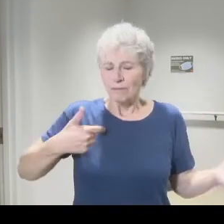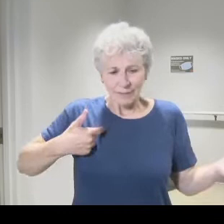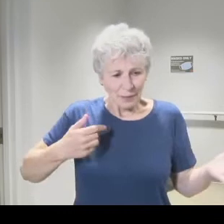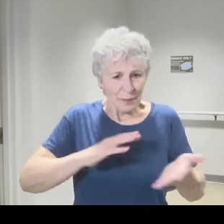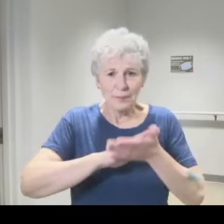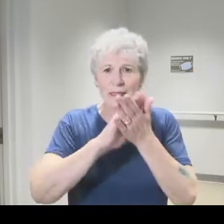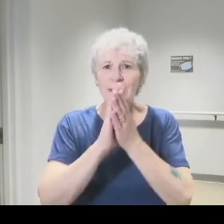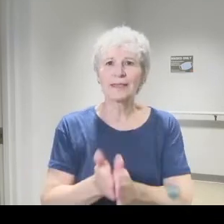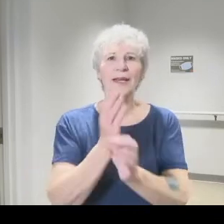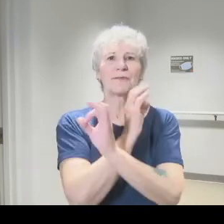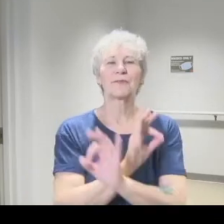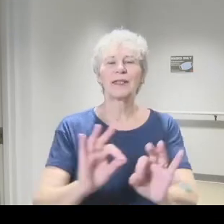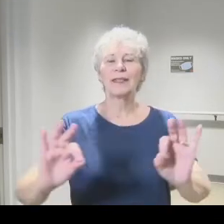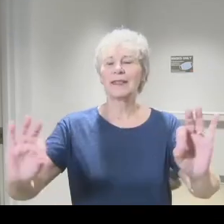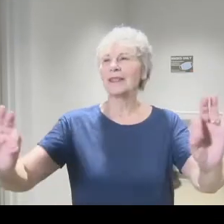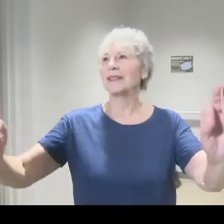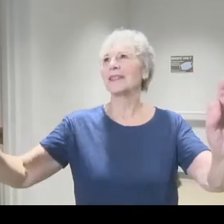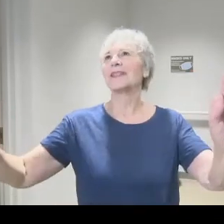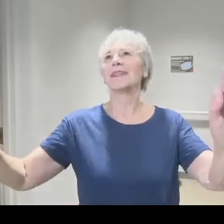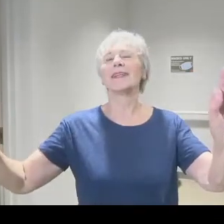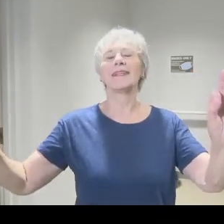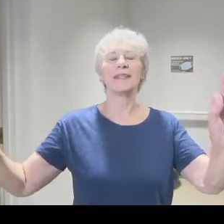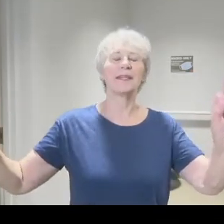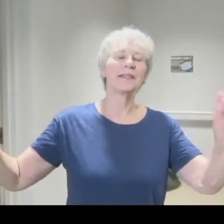life. That I would be set free.